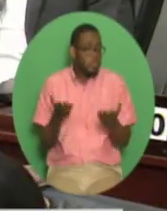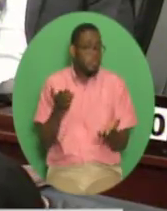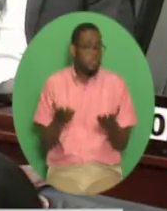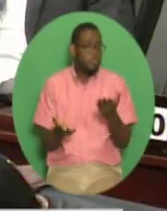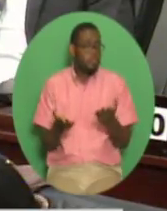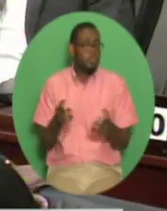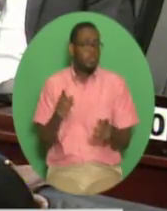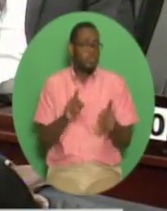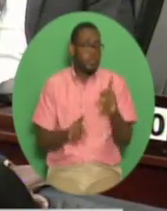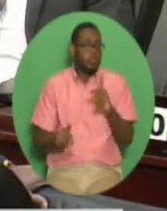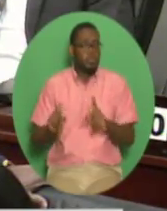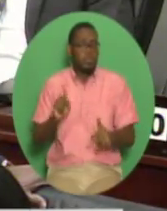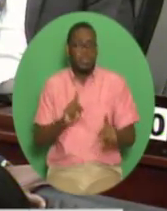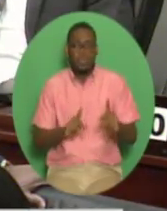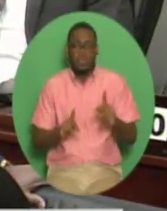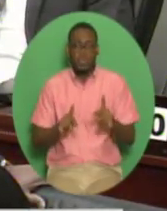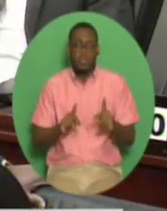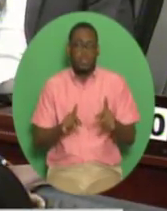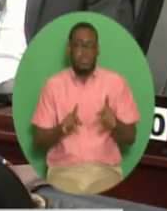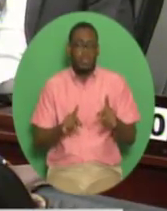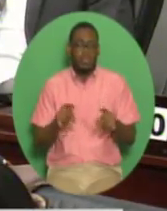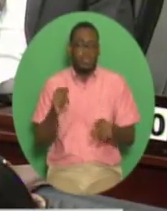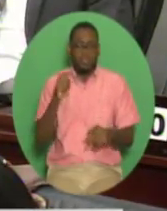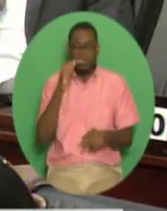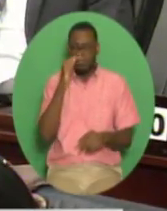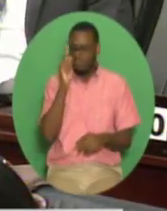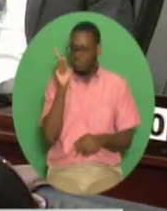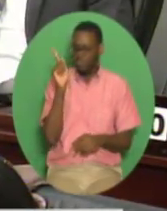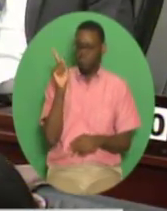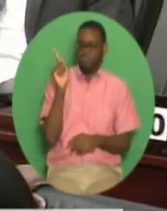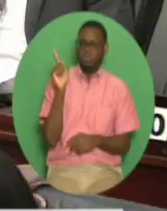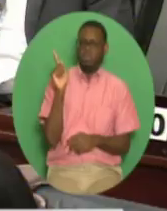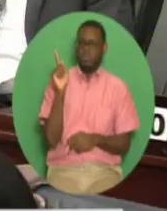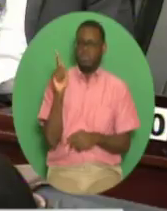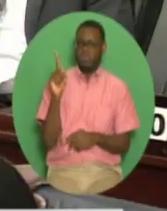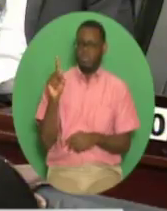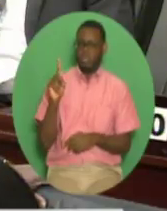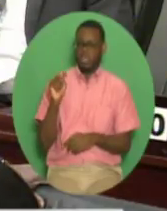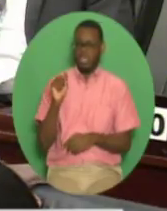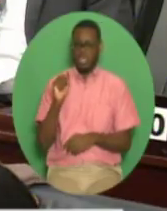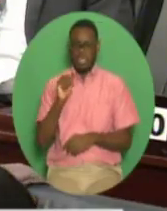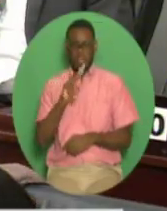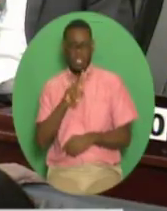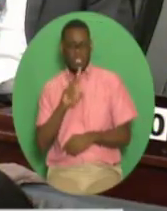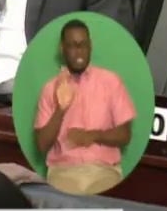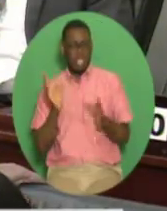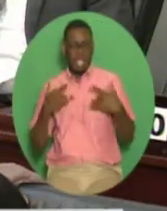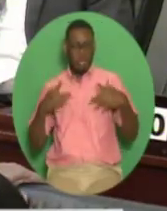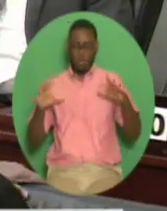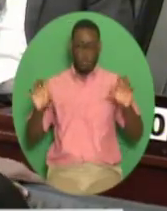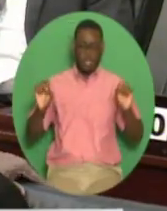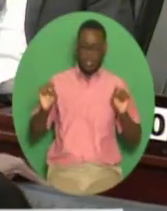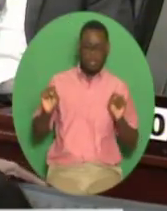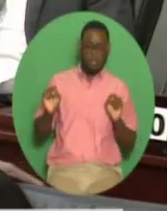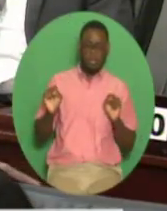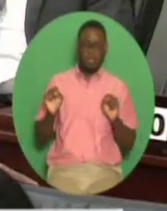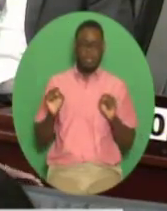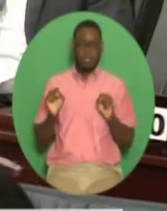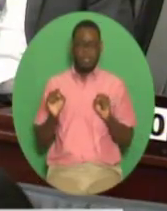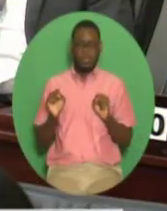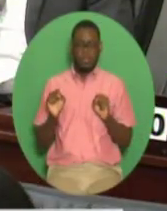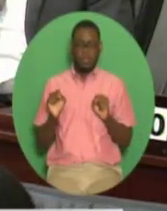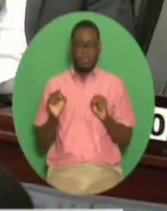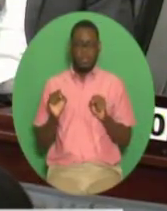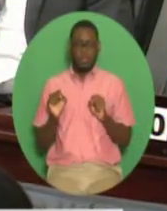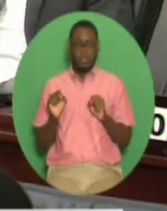people would turn their noses down on technical vocational education. In fact,